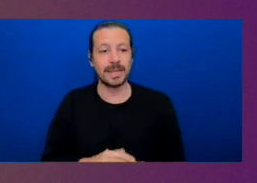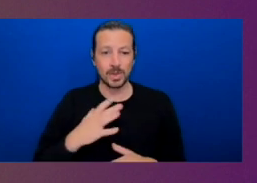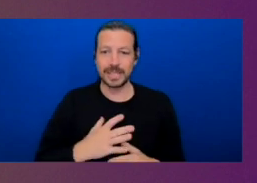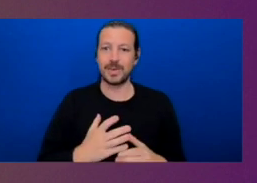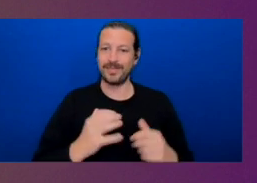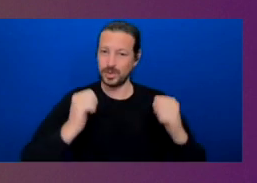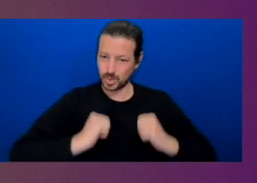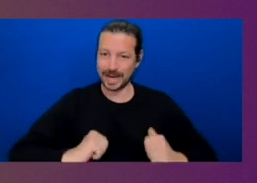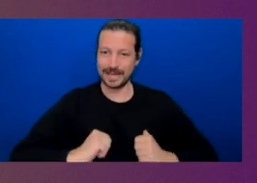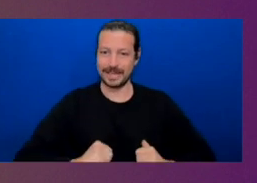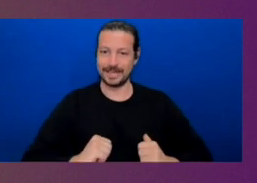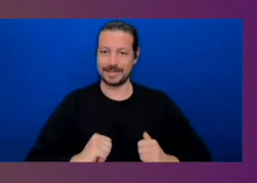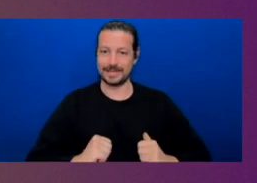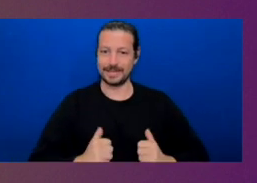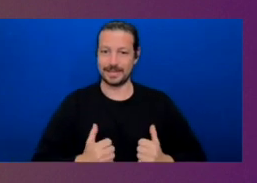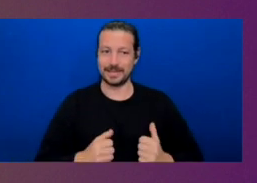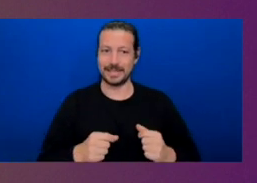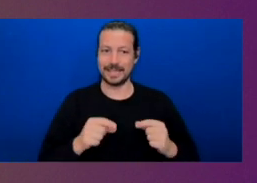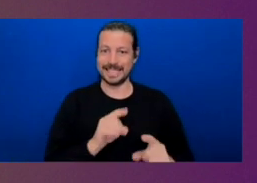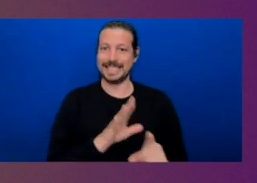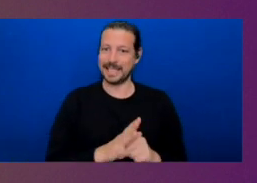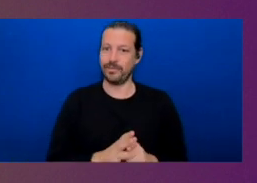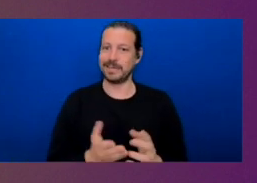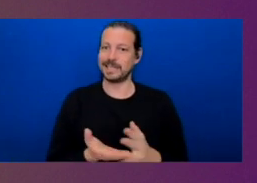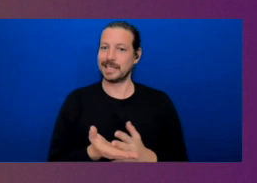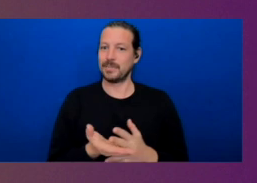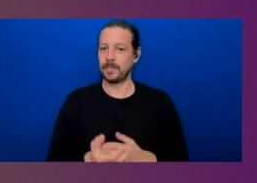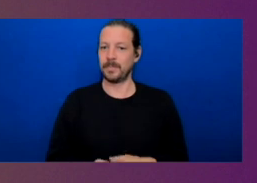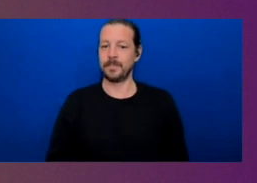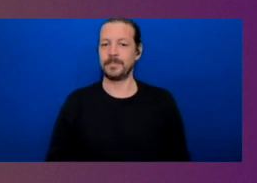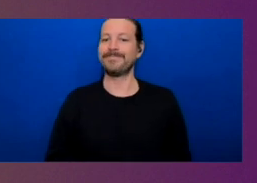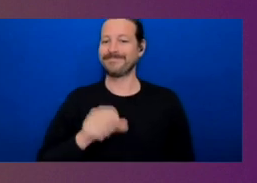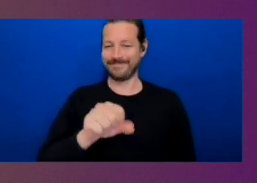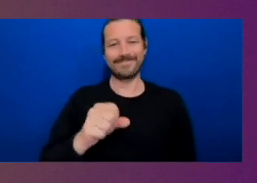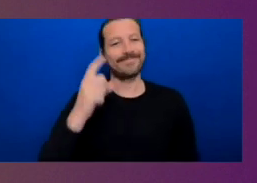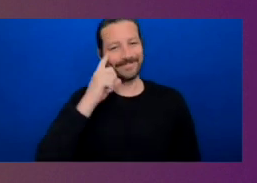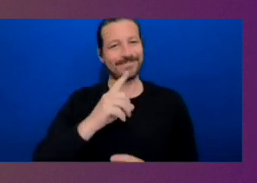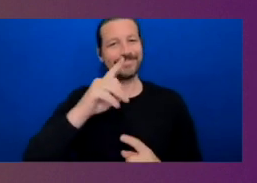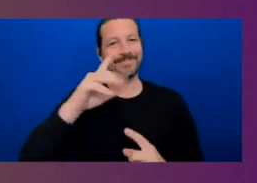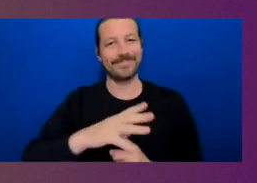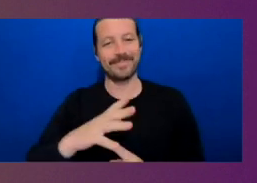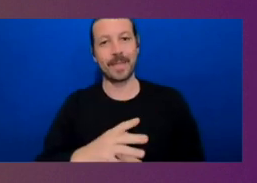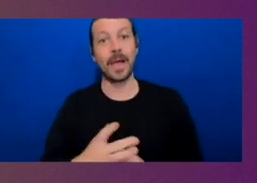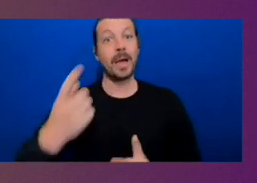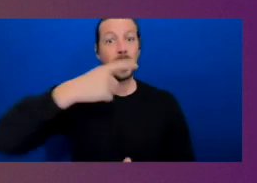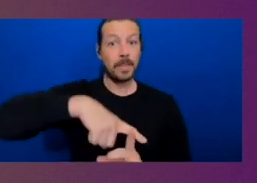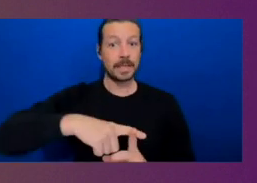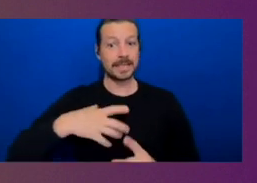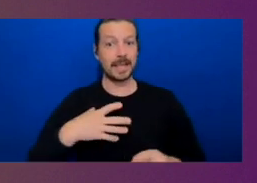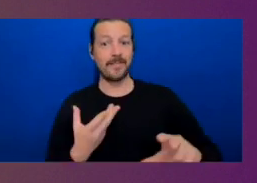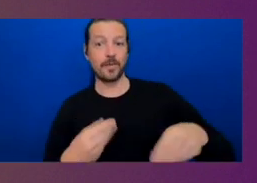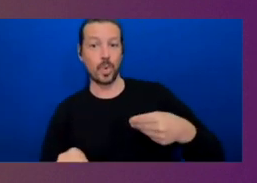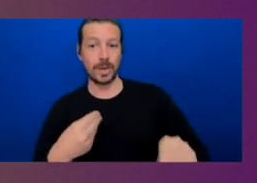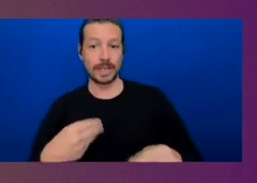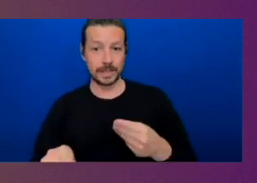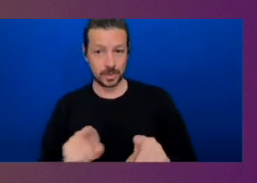that are available, and they have to be made accessible. I think that's really important. I think it's also fluidity of different ways people